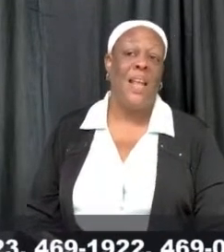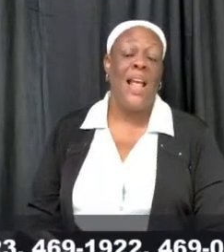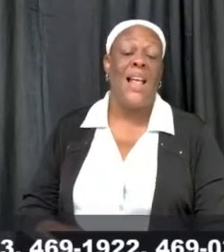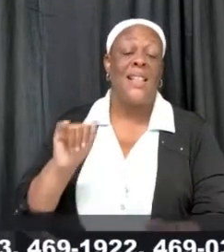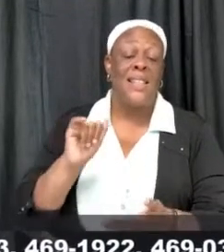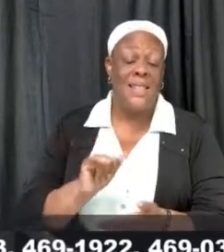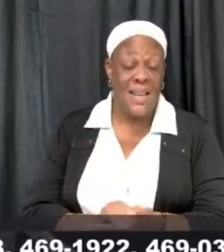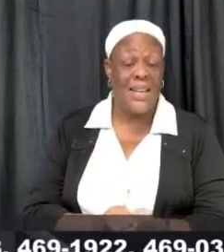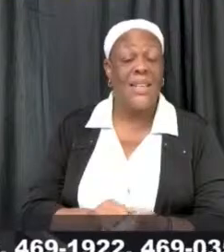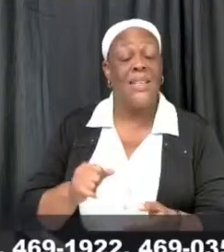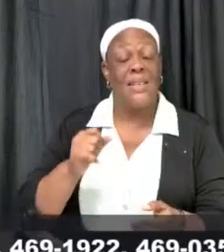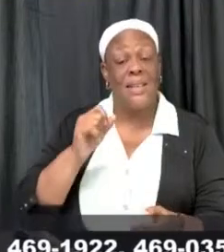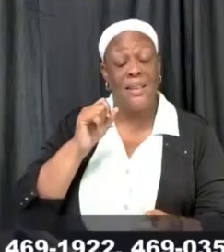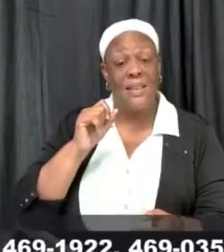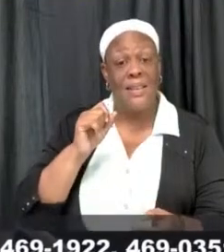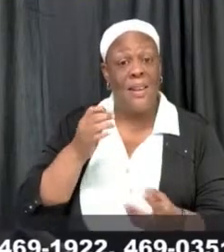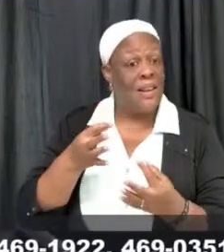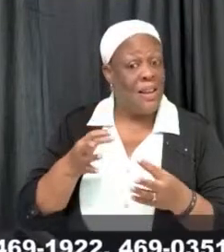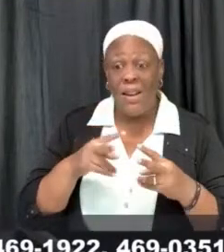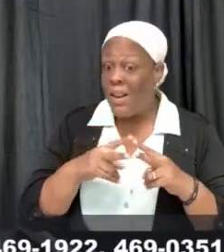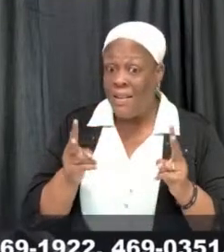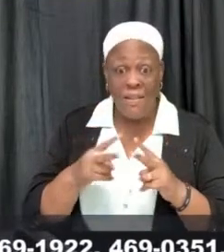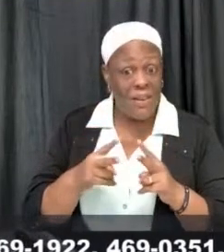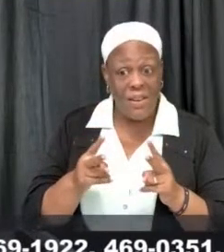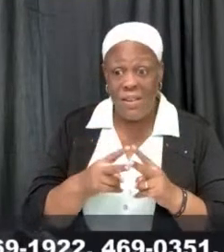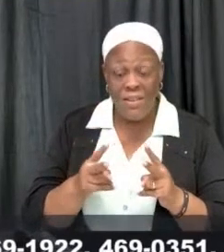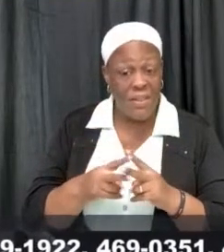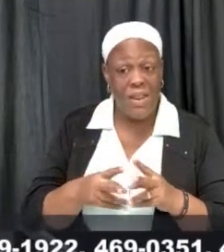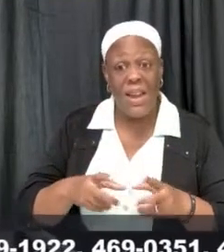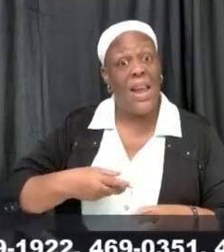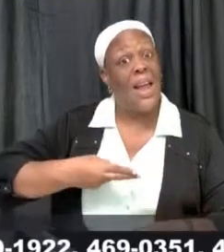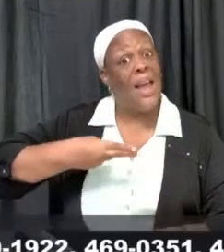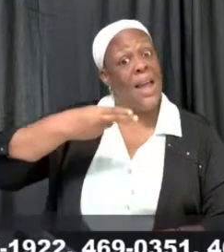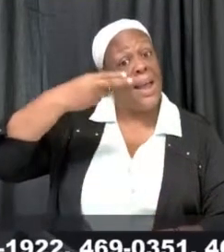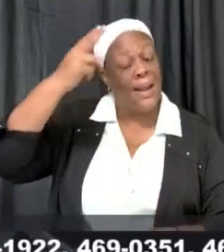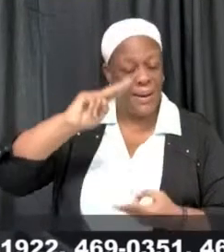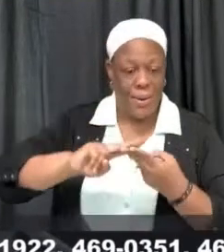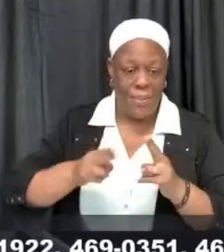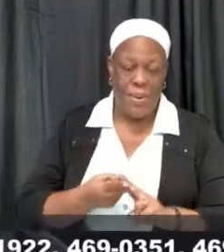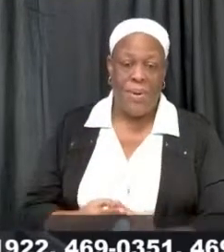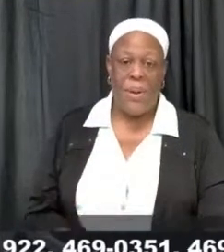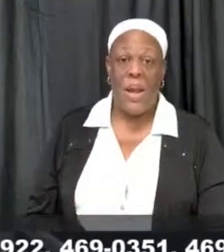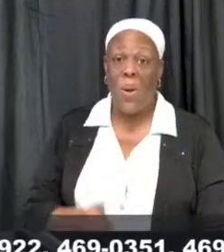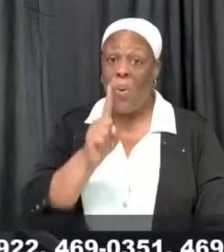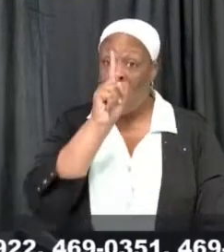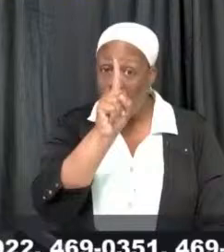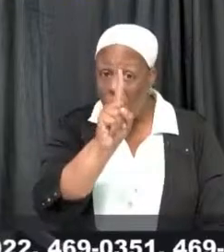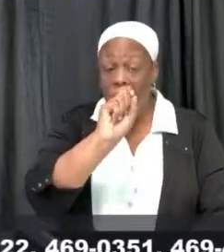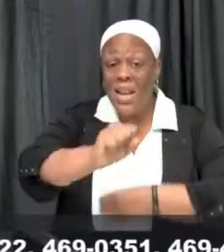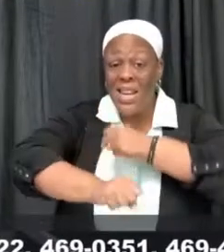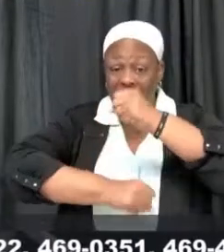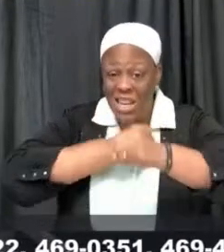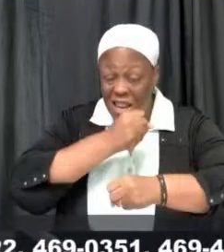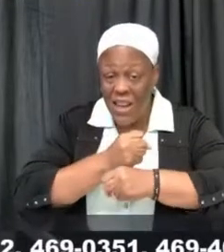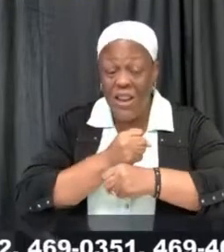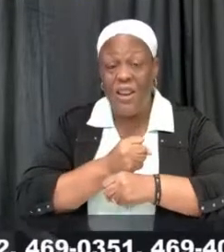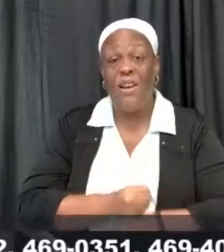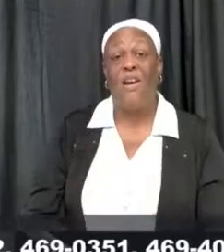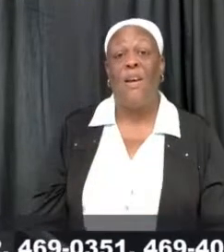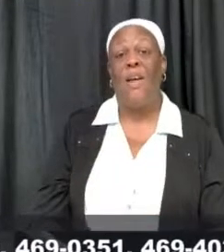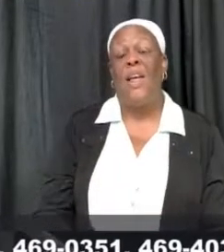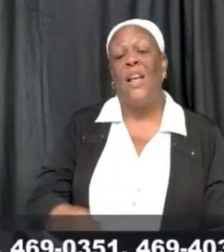3 million people dead. Not over 10 years, in 1 year. 3 million people